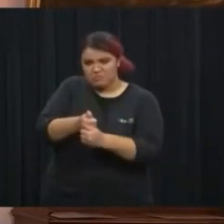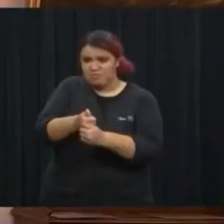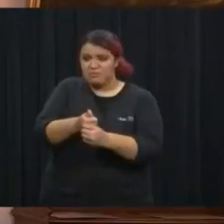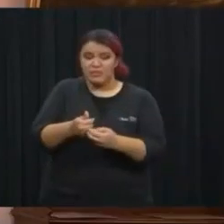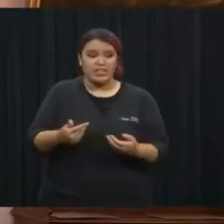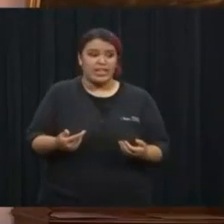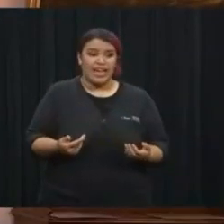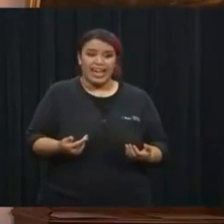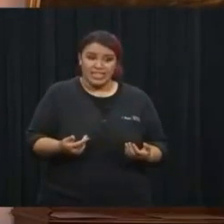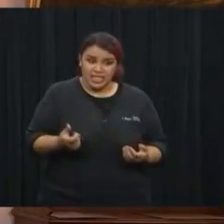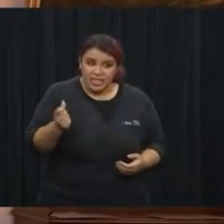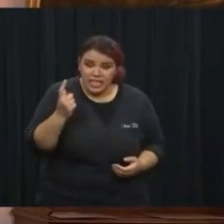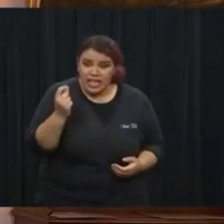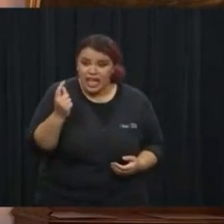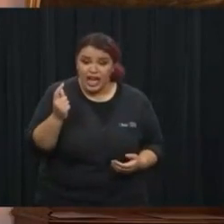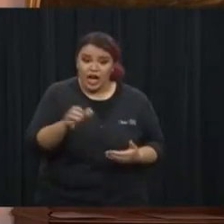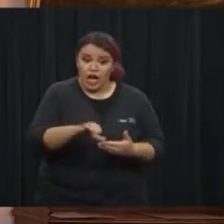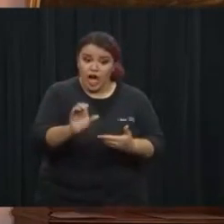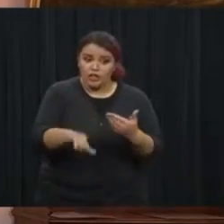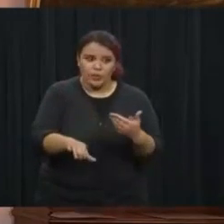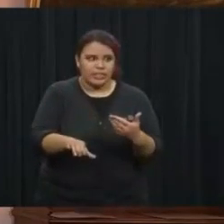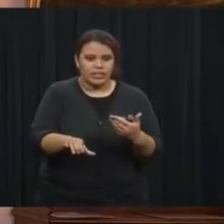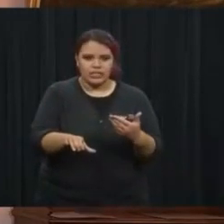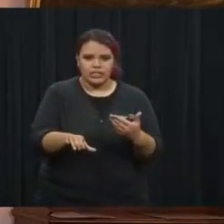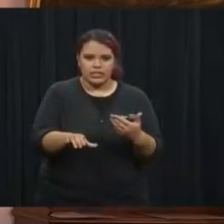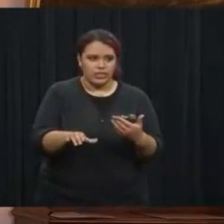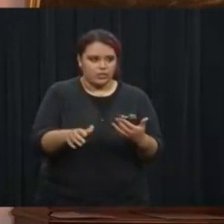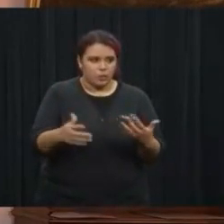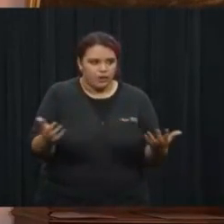today. We really control our destiny. It's here.